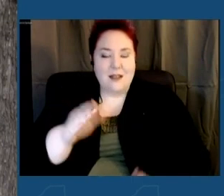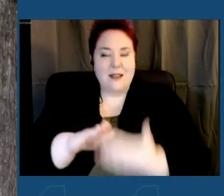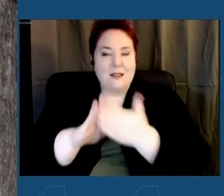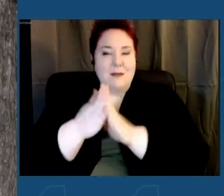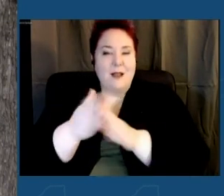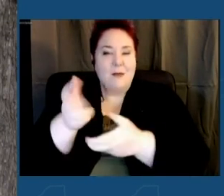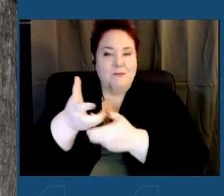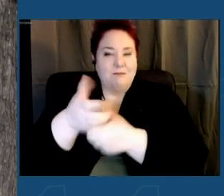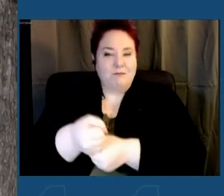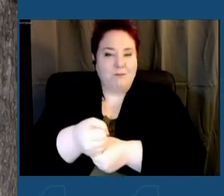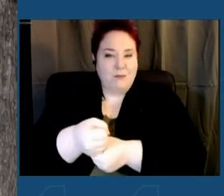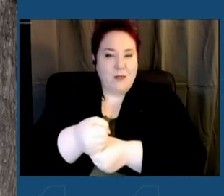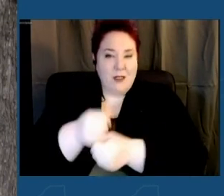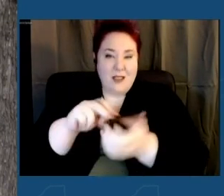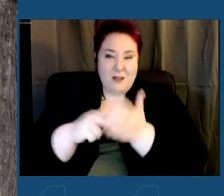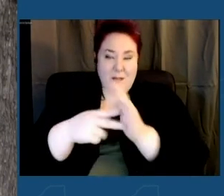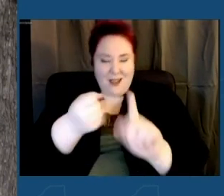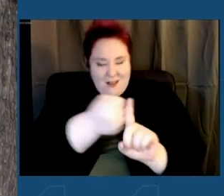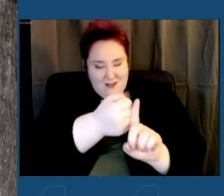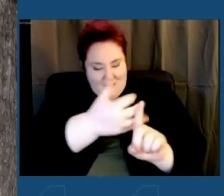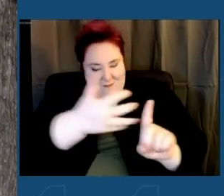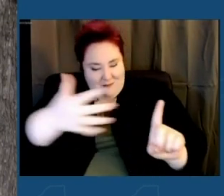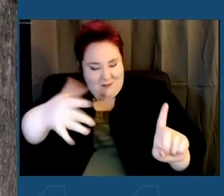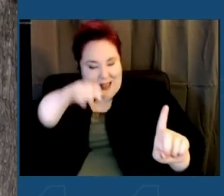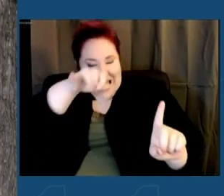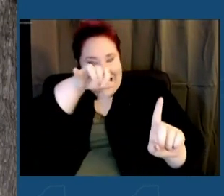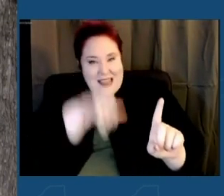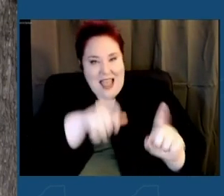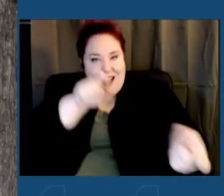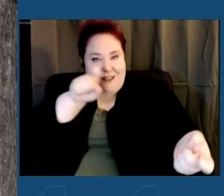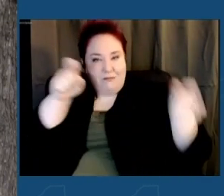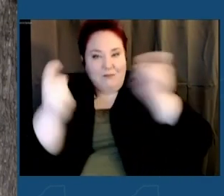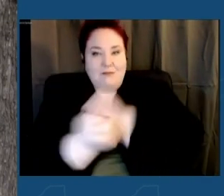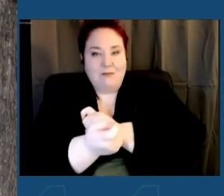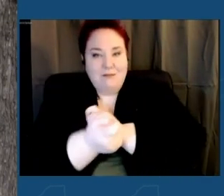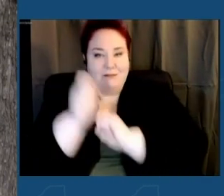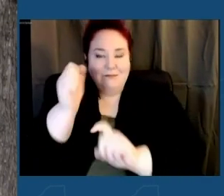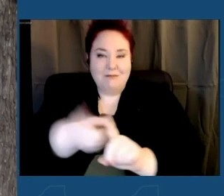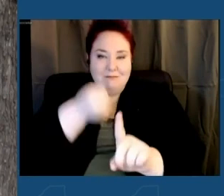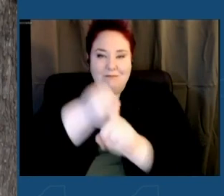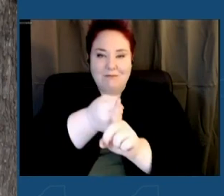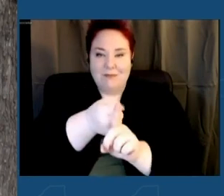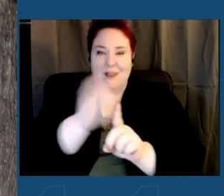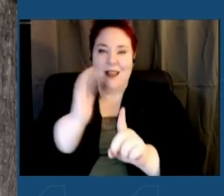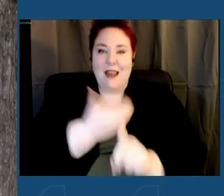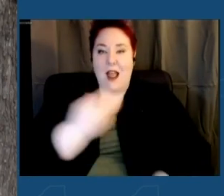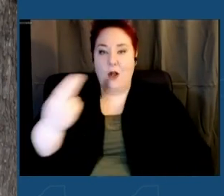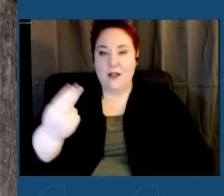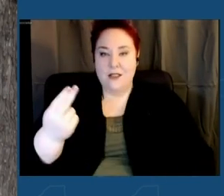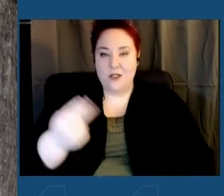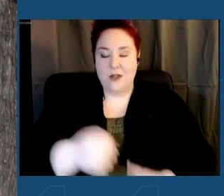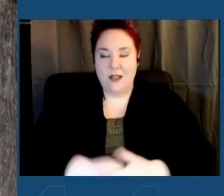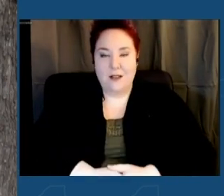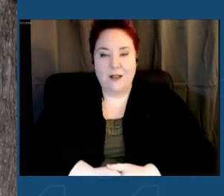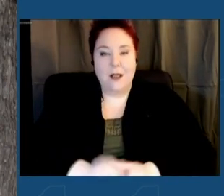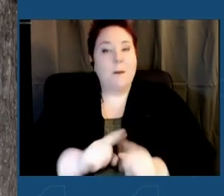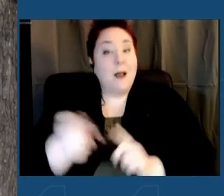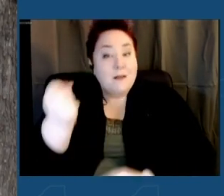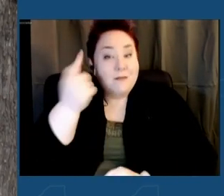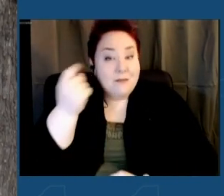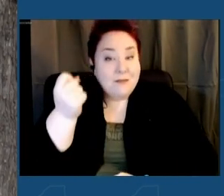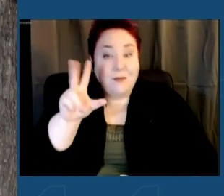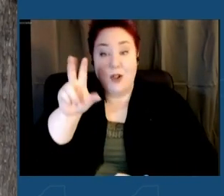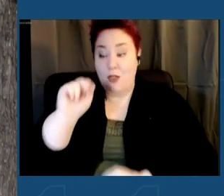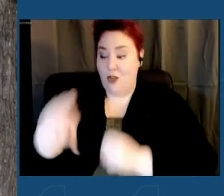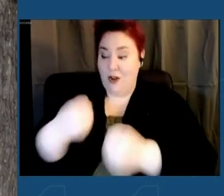for a major inflection point in American history. But that doesn't make what happened here 30 years ago on February